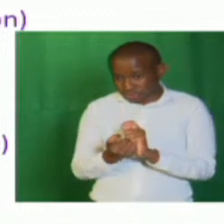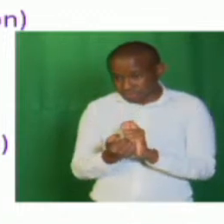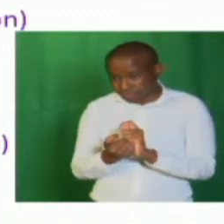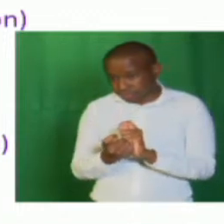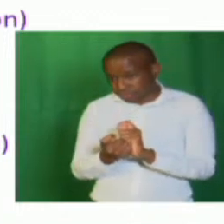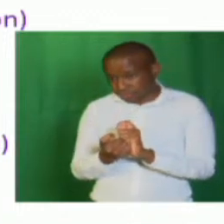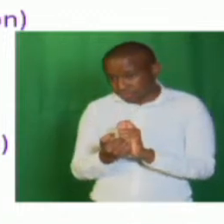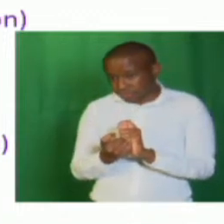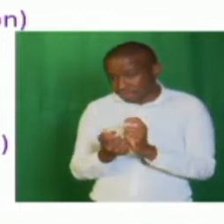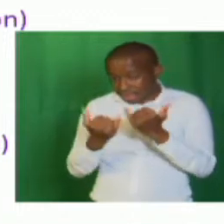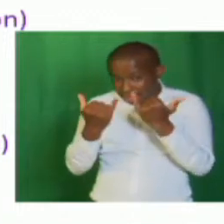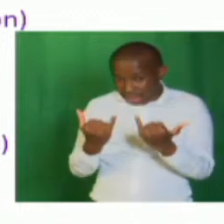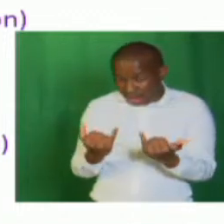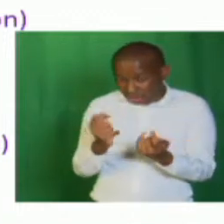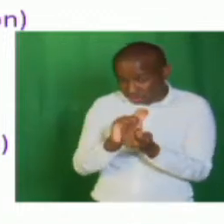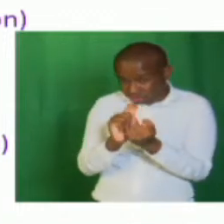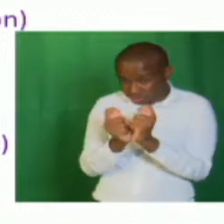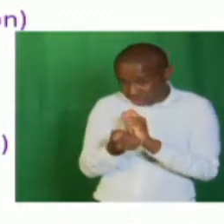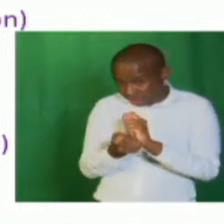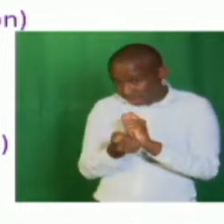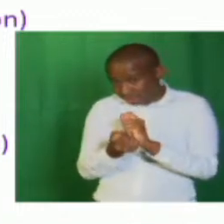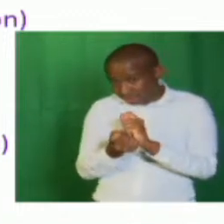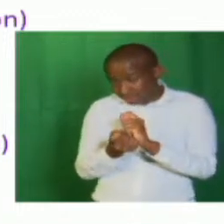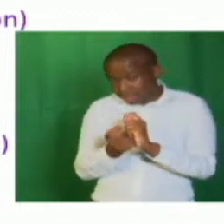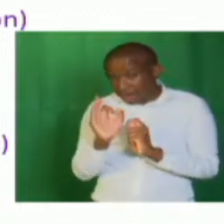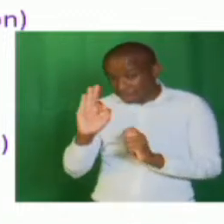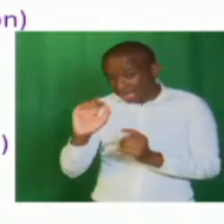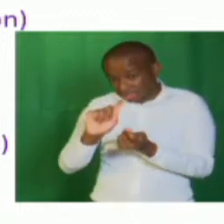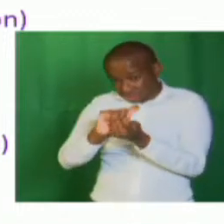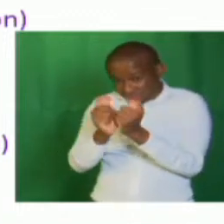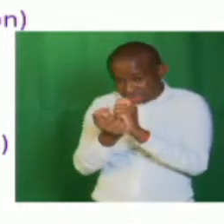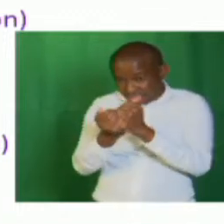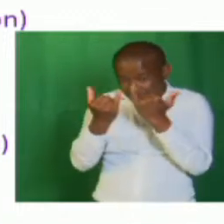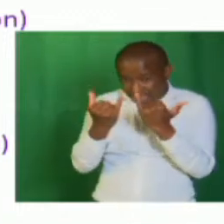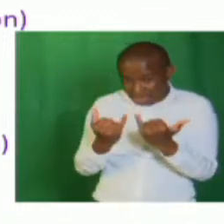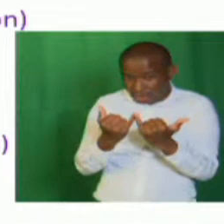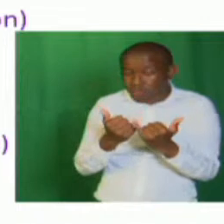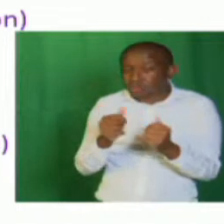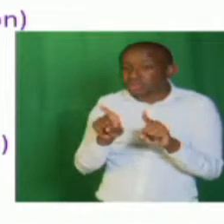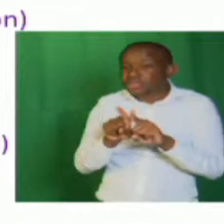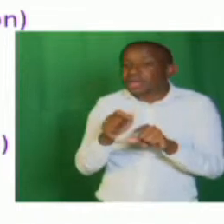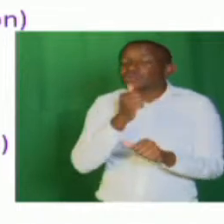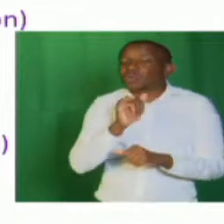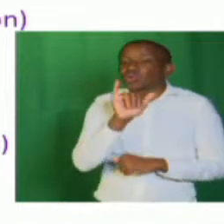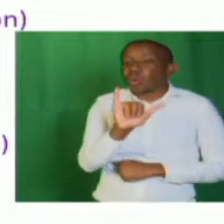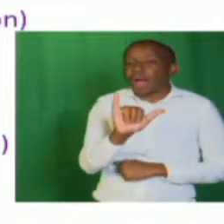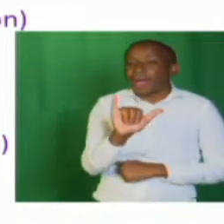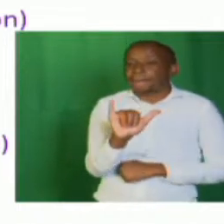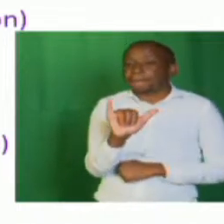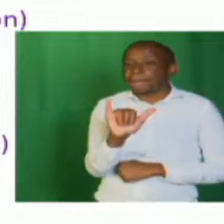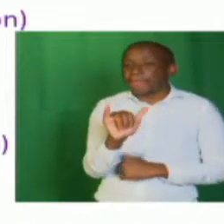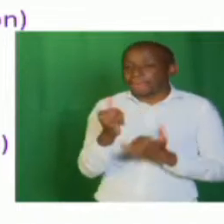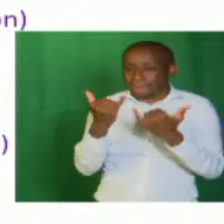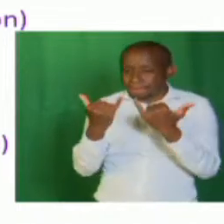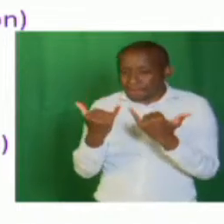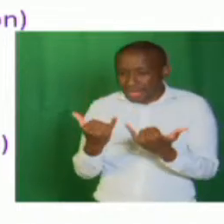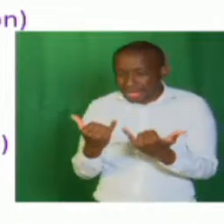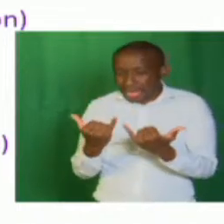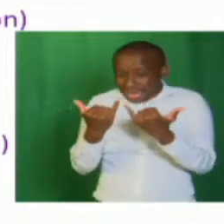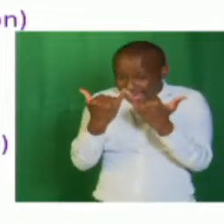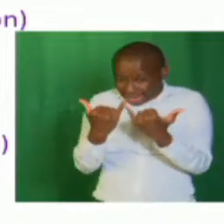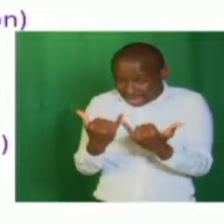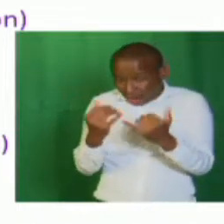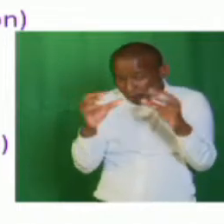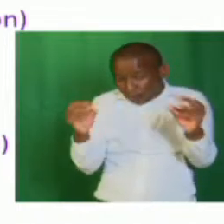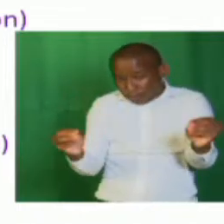once we have changed from the inverse, from the function method to the Cartesian form, we will then interchange